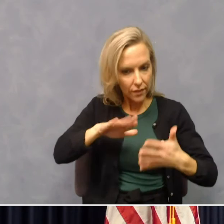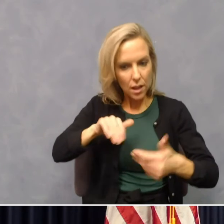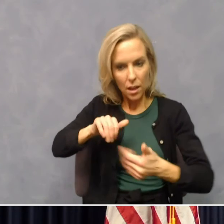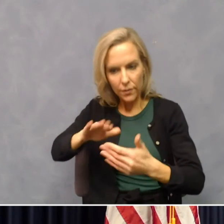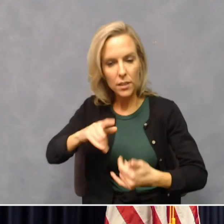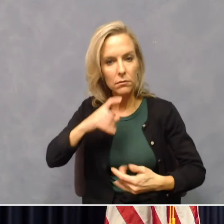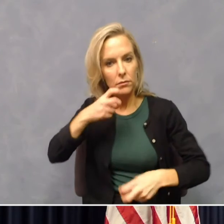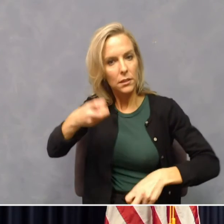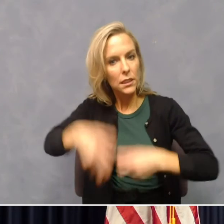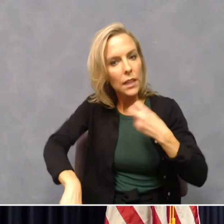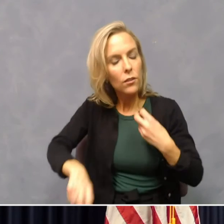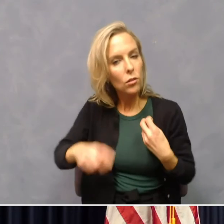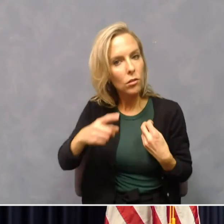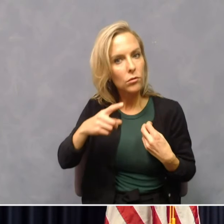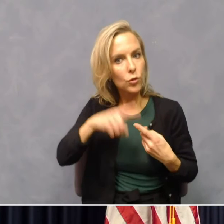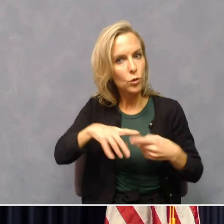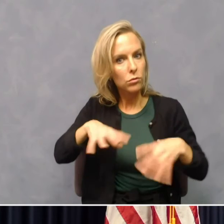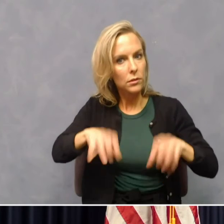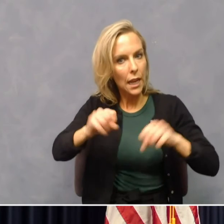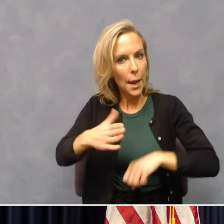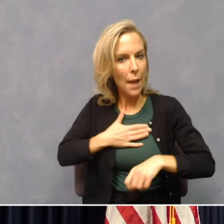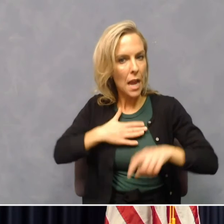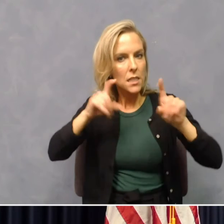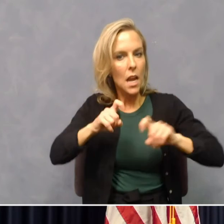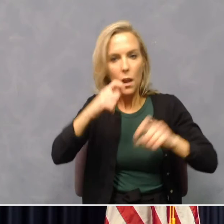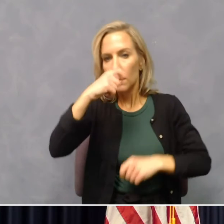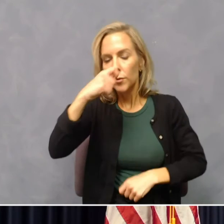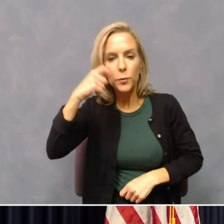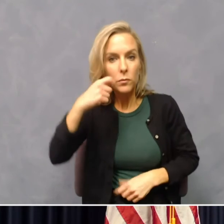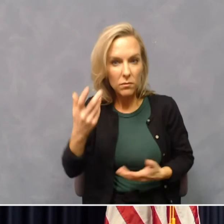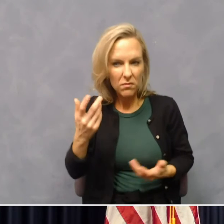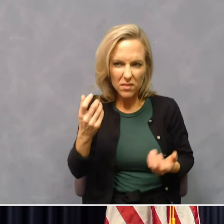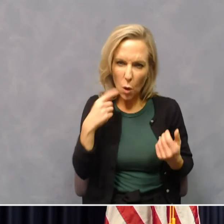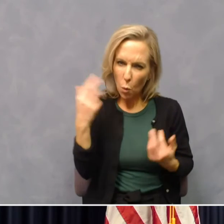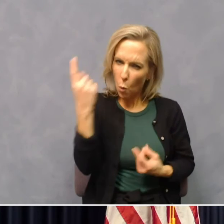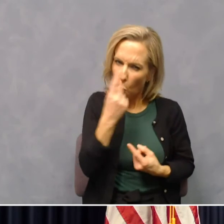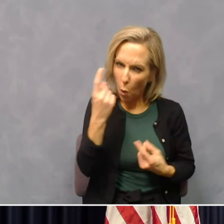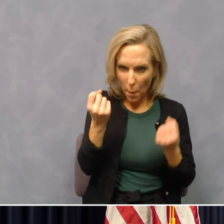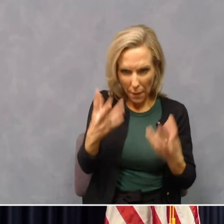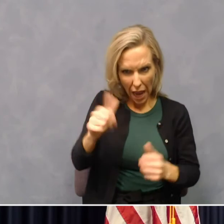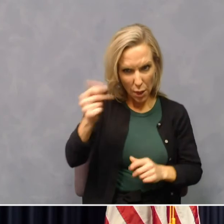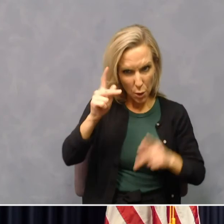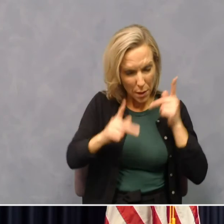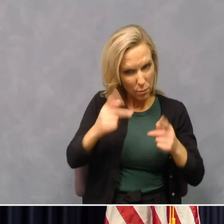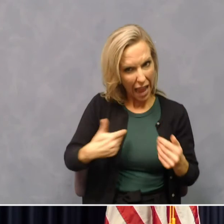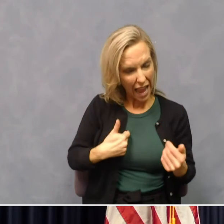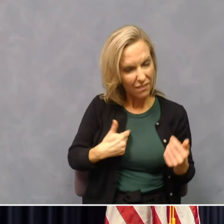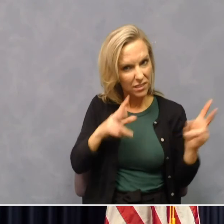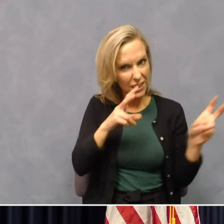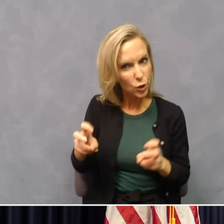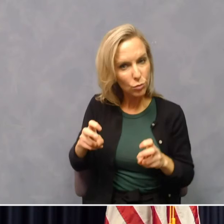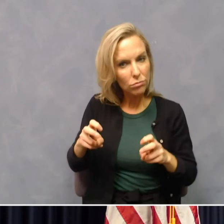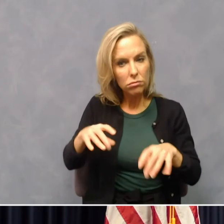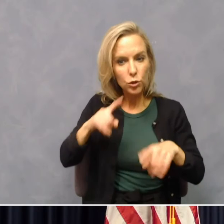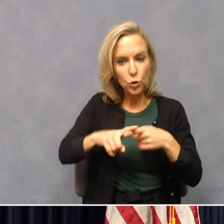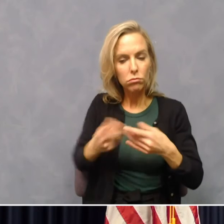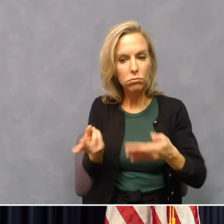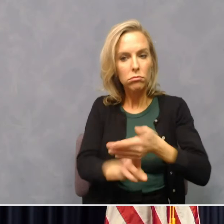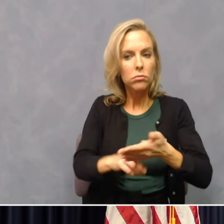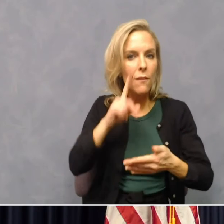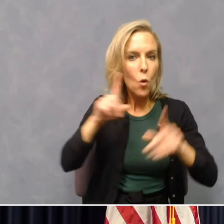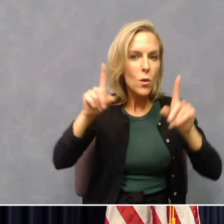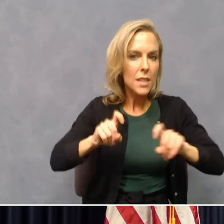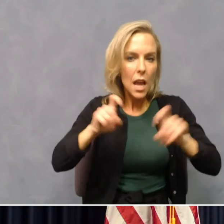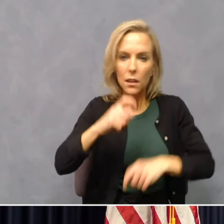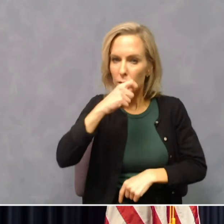reason, and I'm wondering if a lot of other people are having the same issues. But given all of those factors and the low